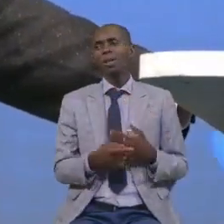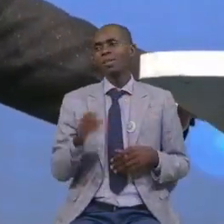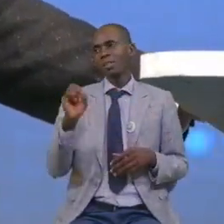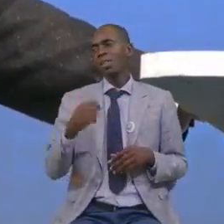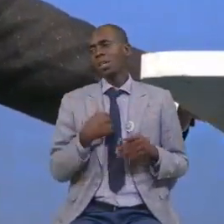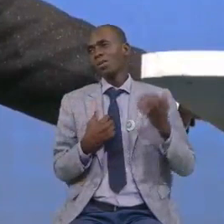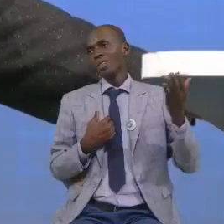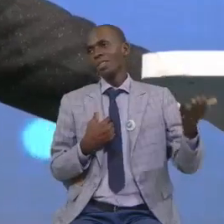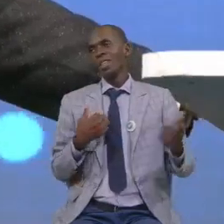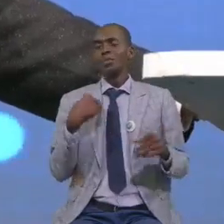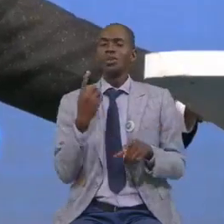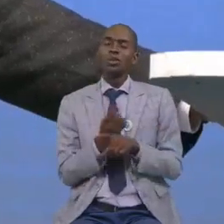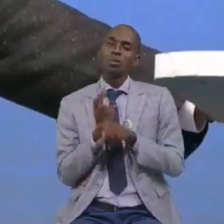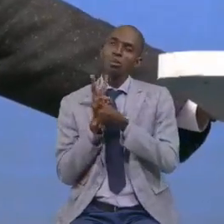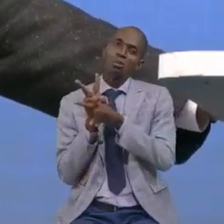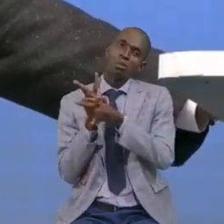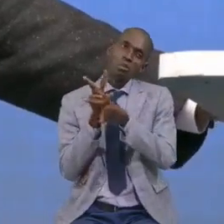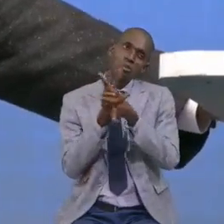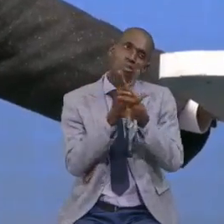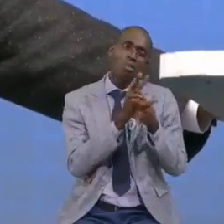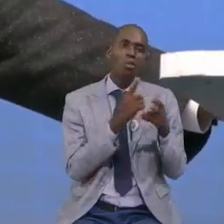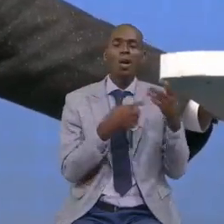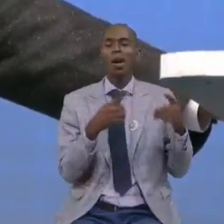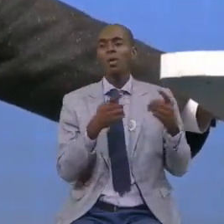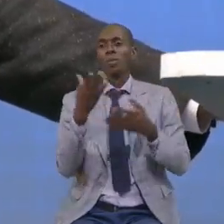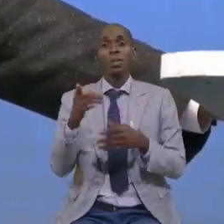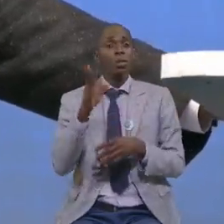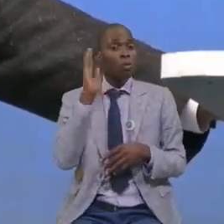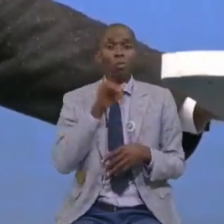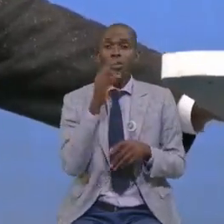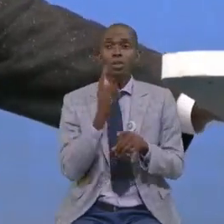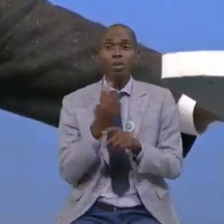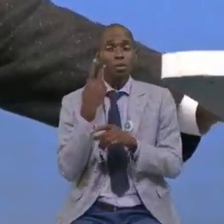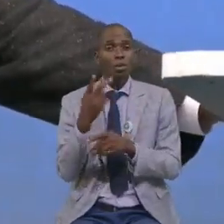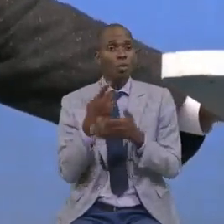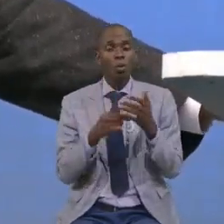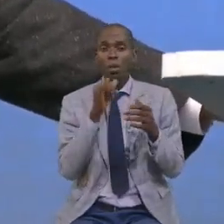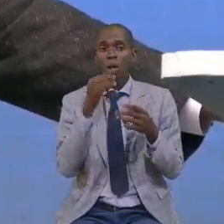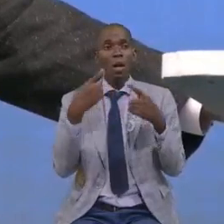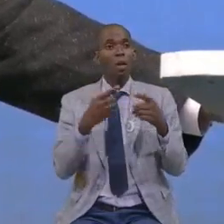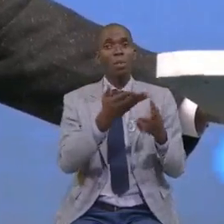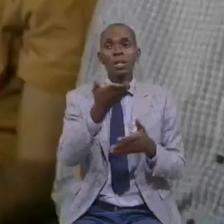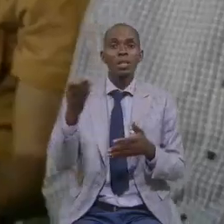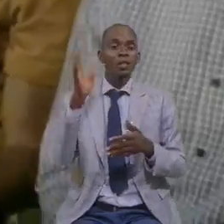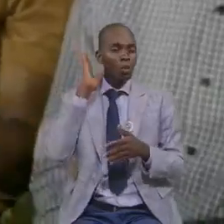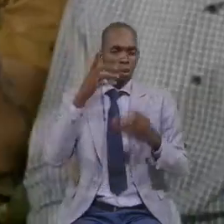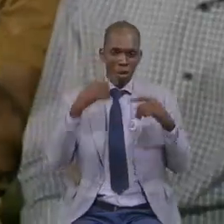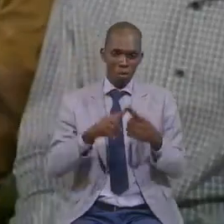to see what is happening there. You will not just see what is happening there. It will happen to